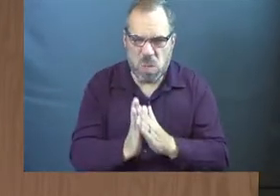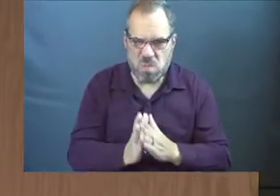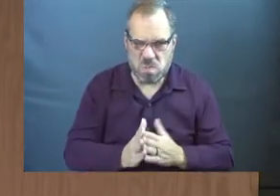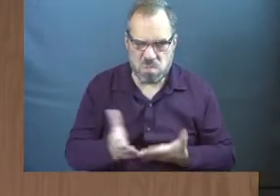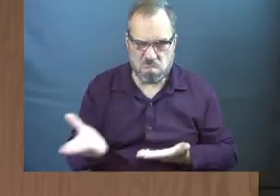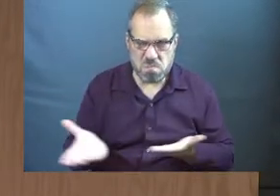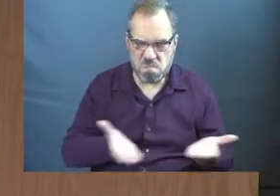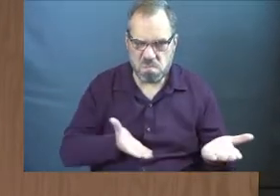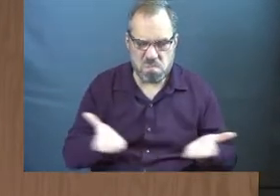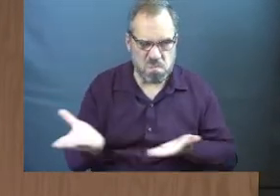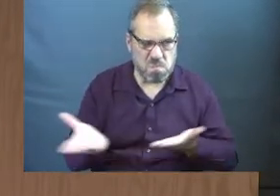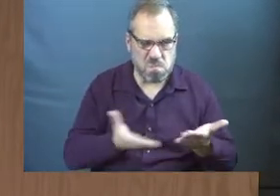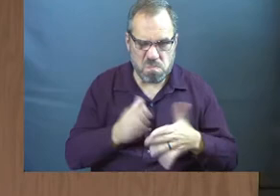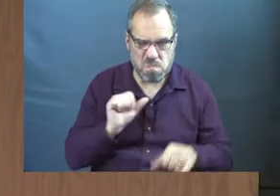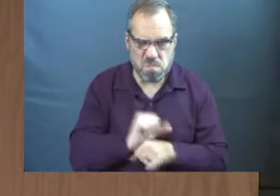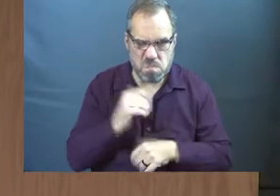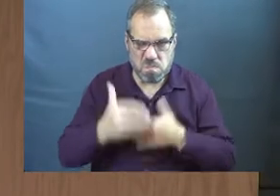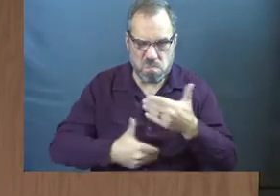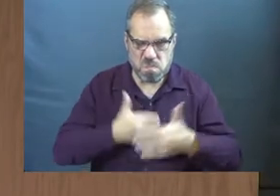anymore.